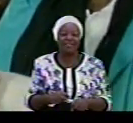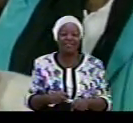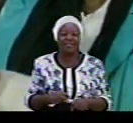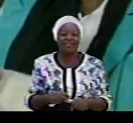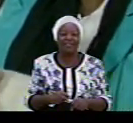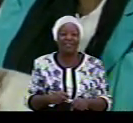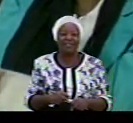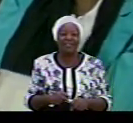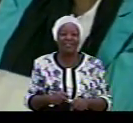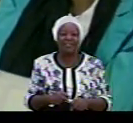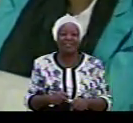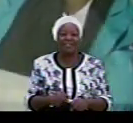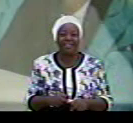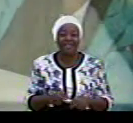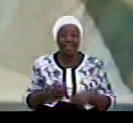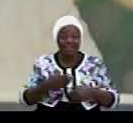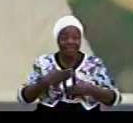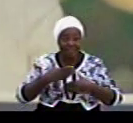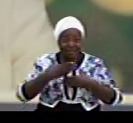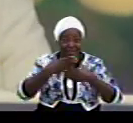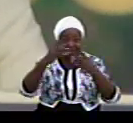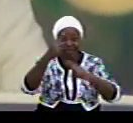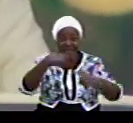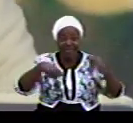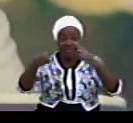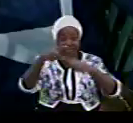Shout the word possible.